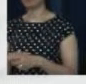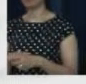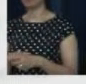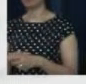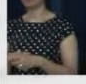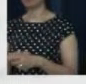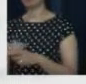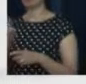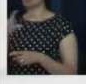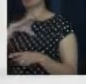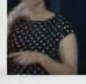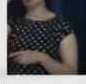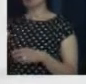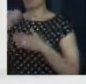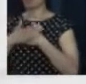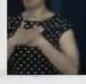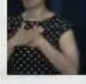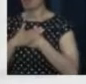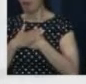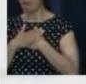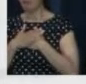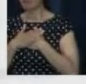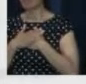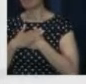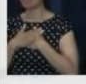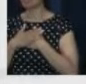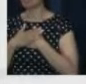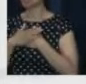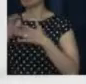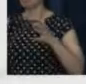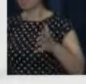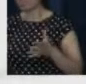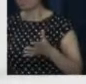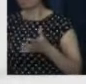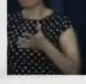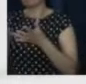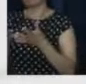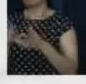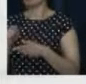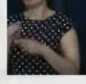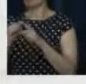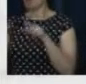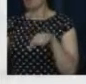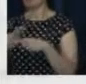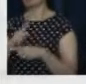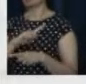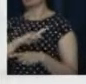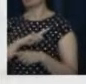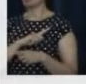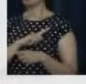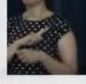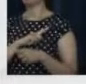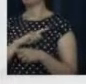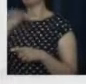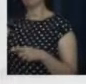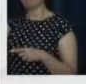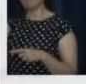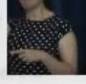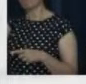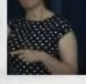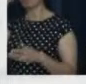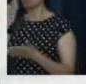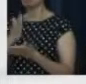For Christ's love compels us because we are convinced that one died for all and therefore